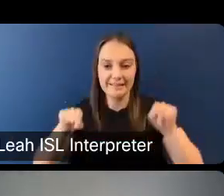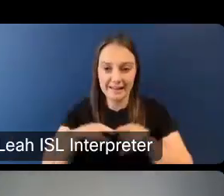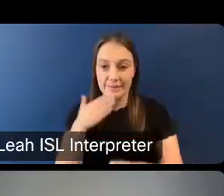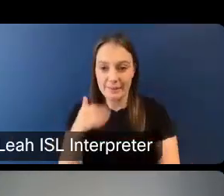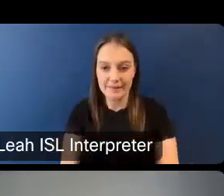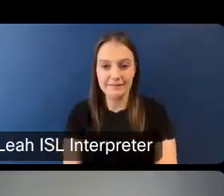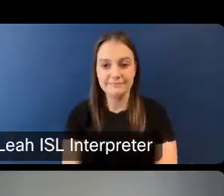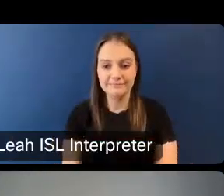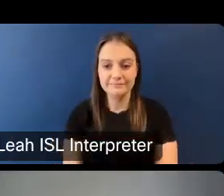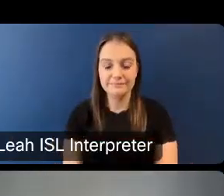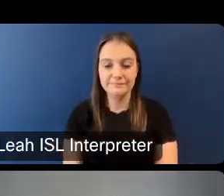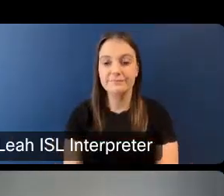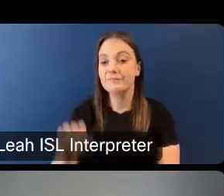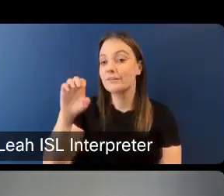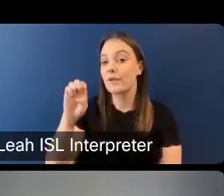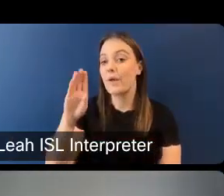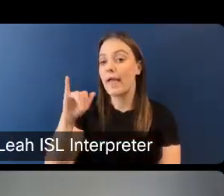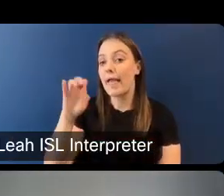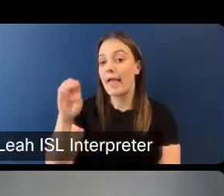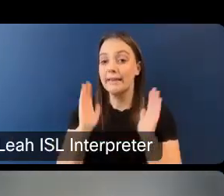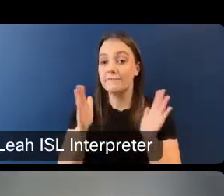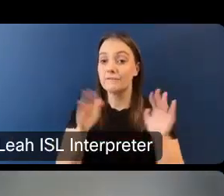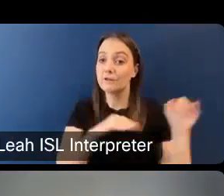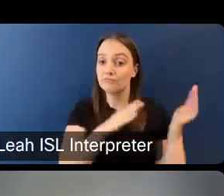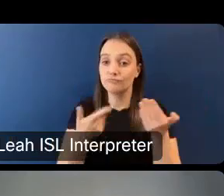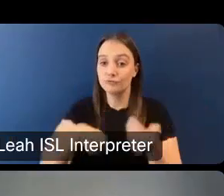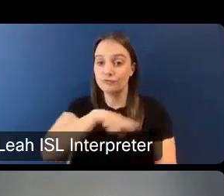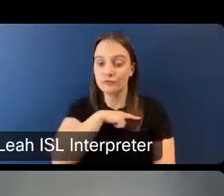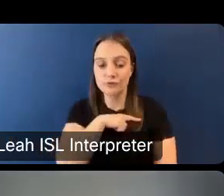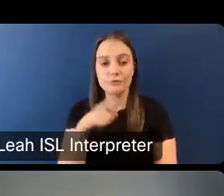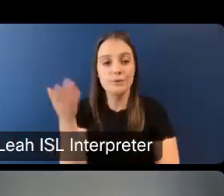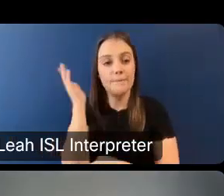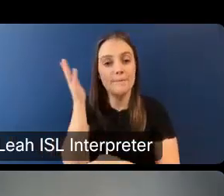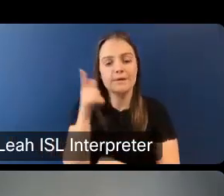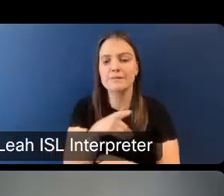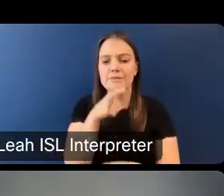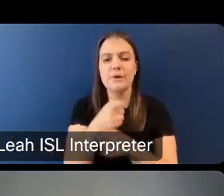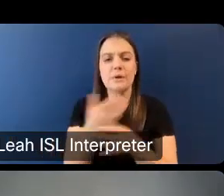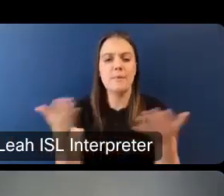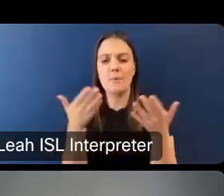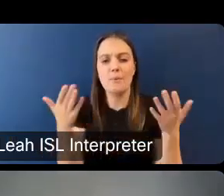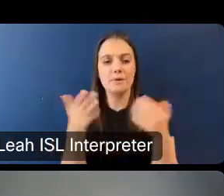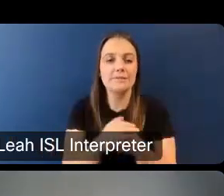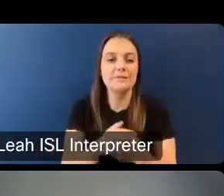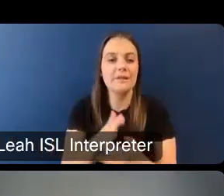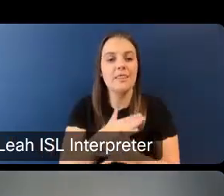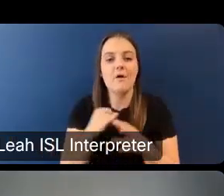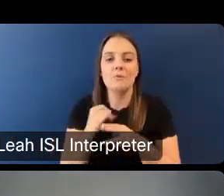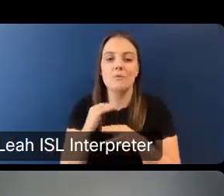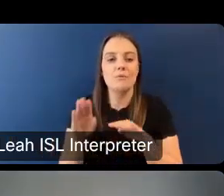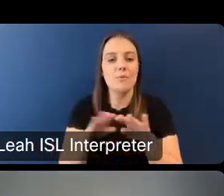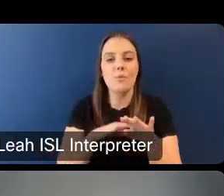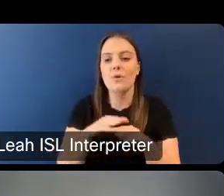So as Ellie introduced herself, our presentation today is around falling in love with a wicked problem, with